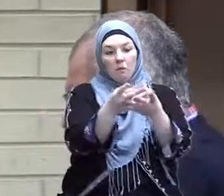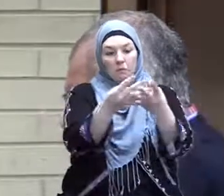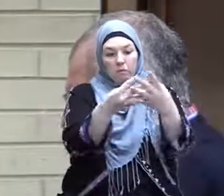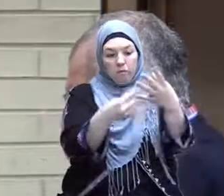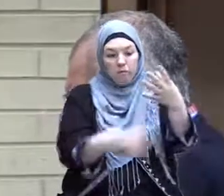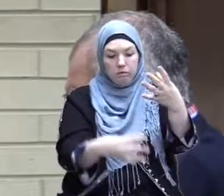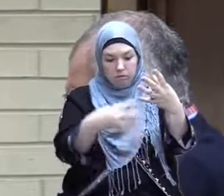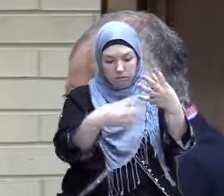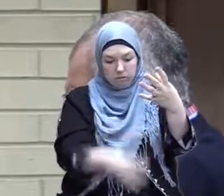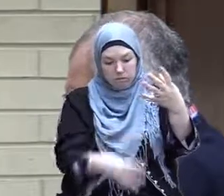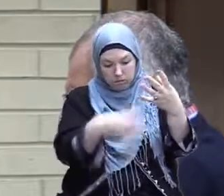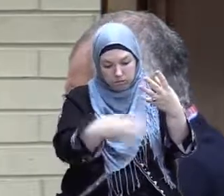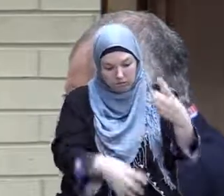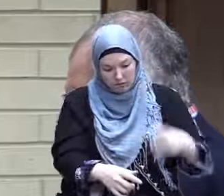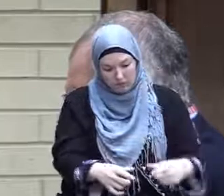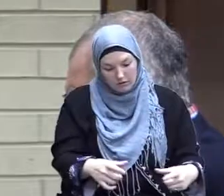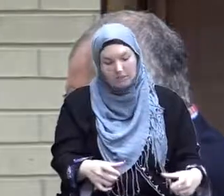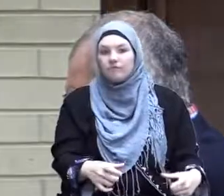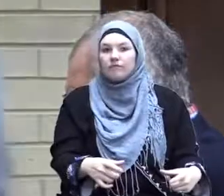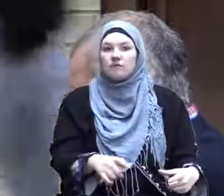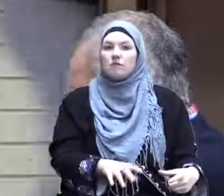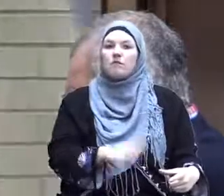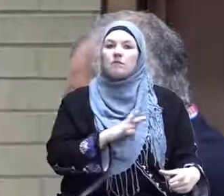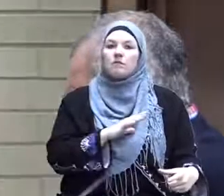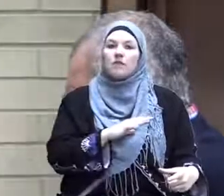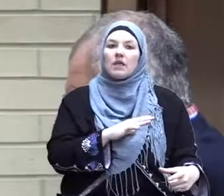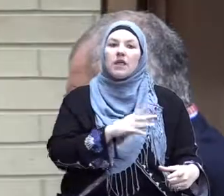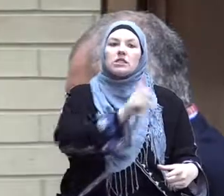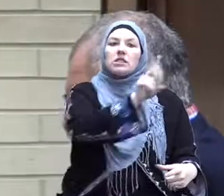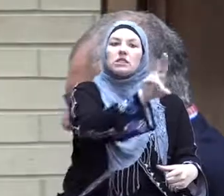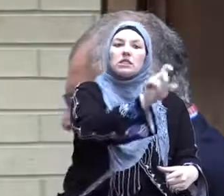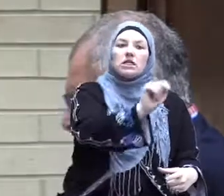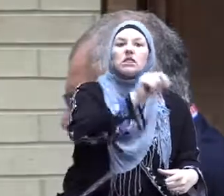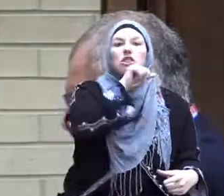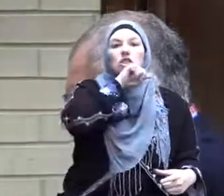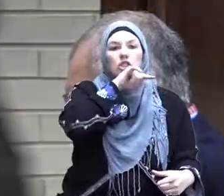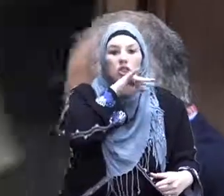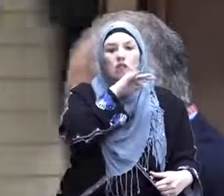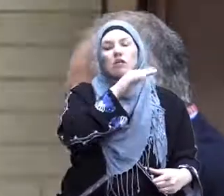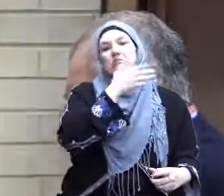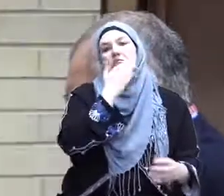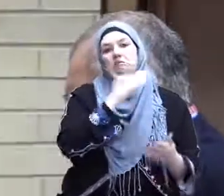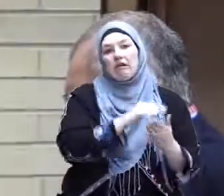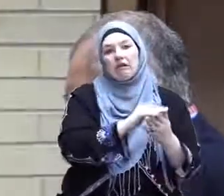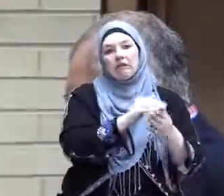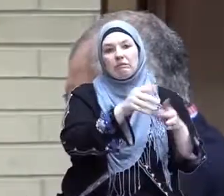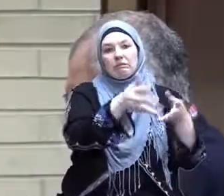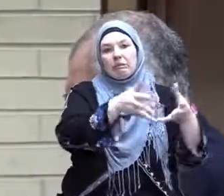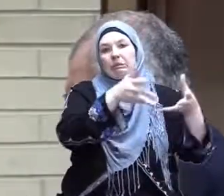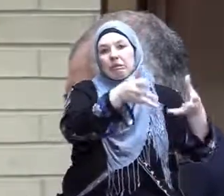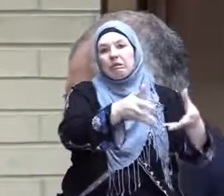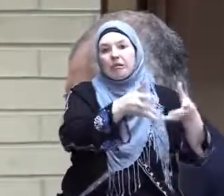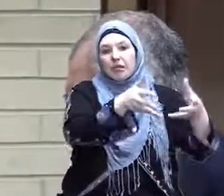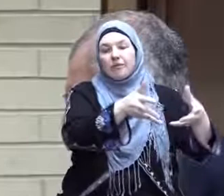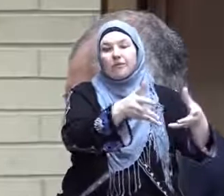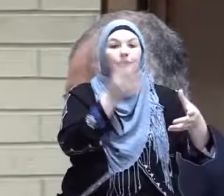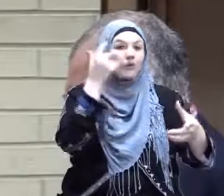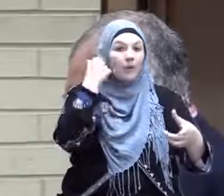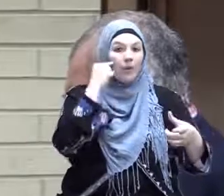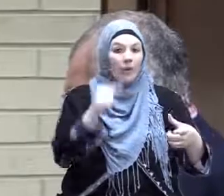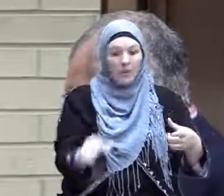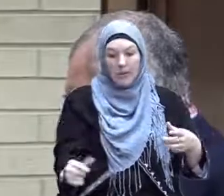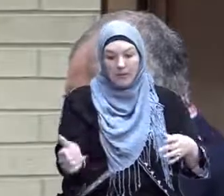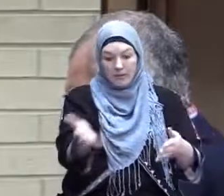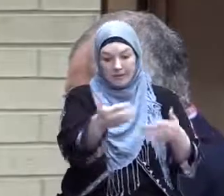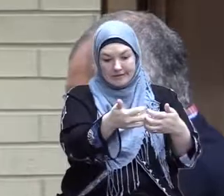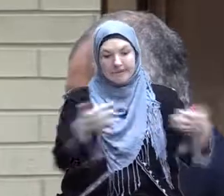separation extracts from the rock, the dust, and everything of pollutants. The gold comes